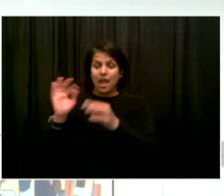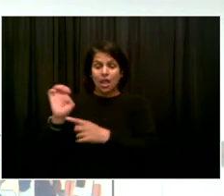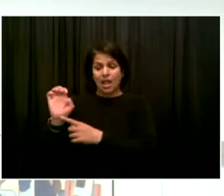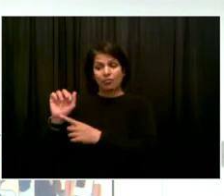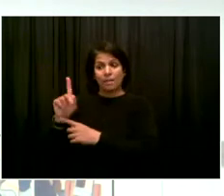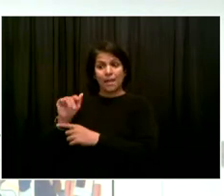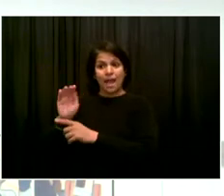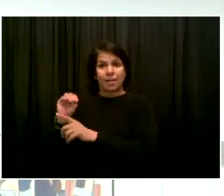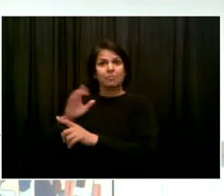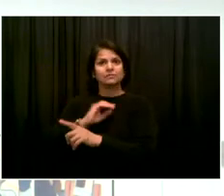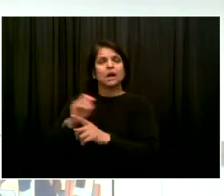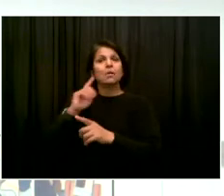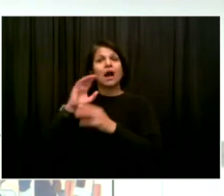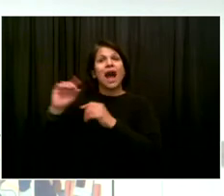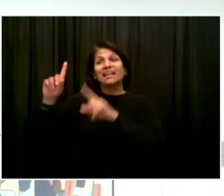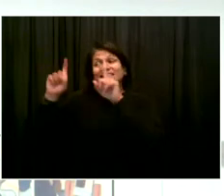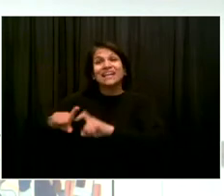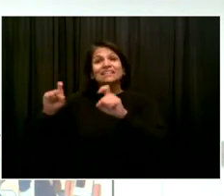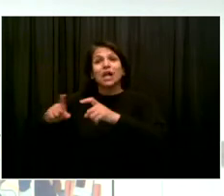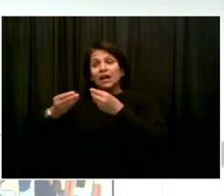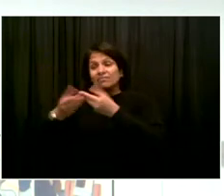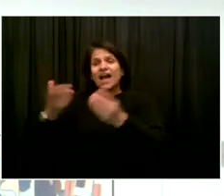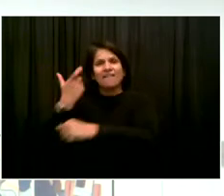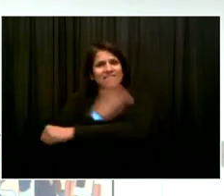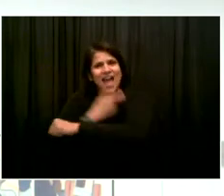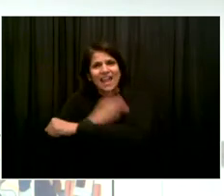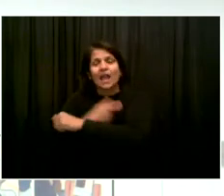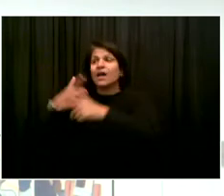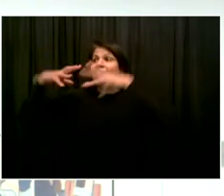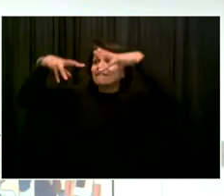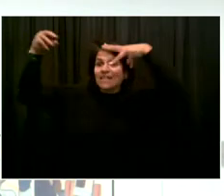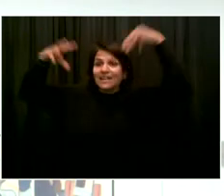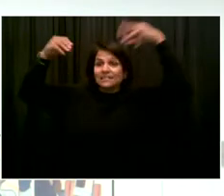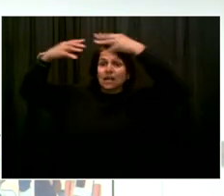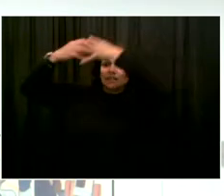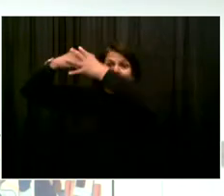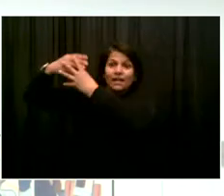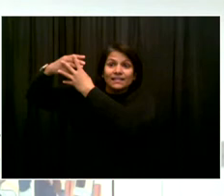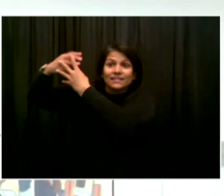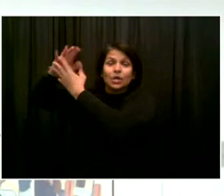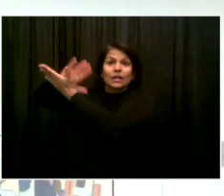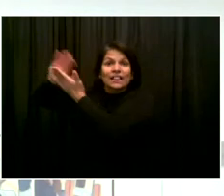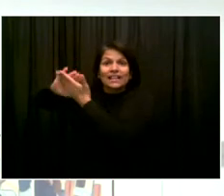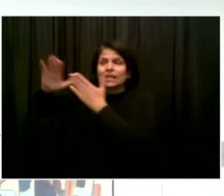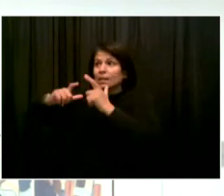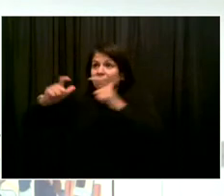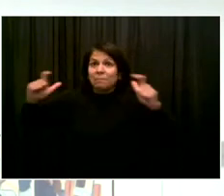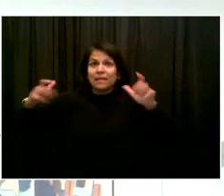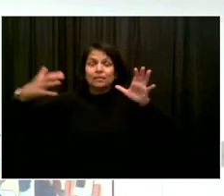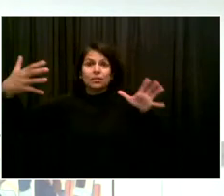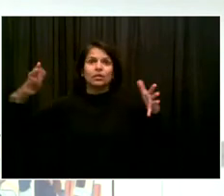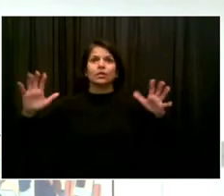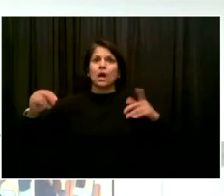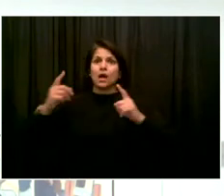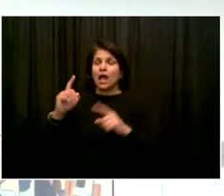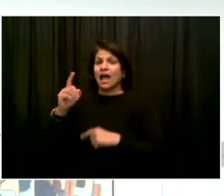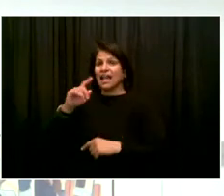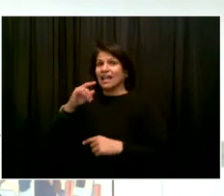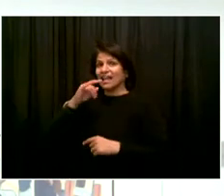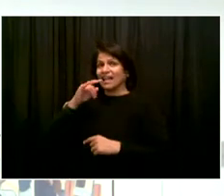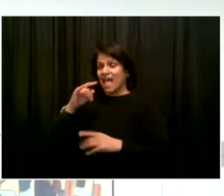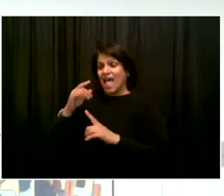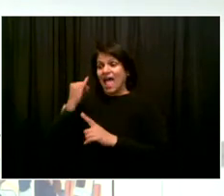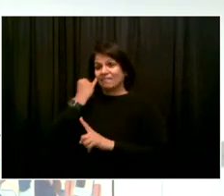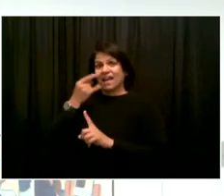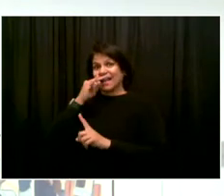testing, ventilation, distancing, and kids staying home if they're feeling ill. And even if the rates were to